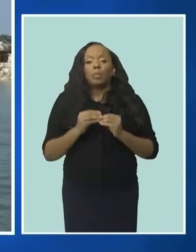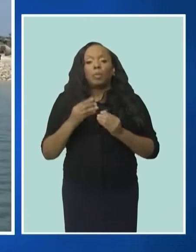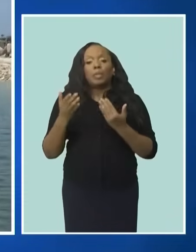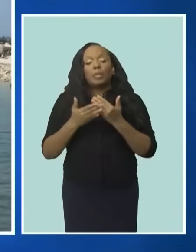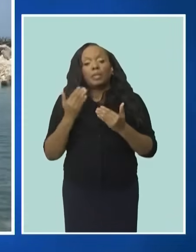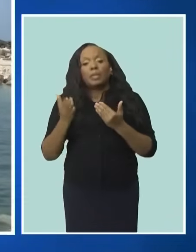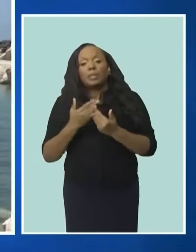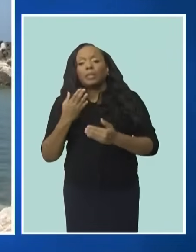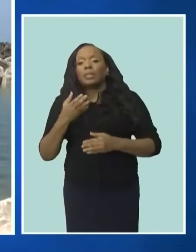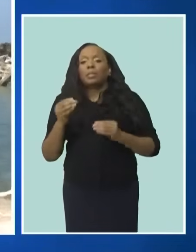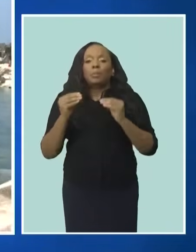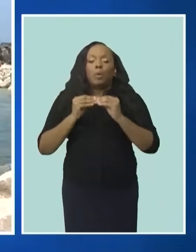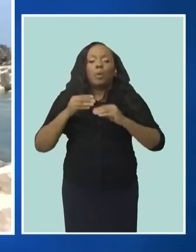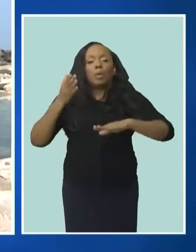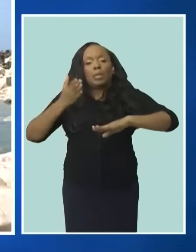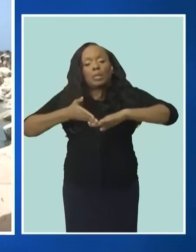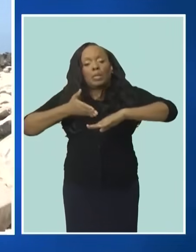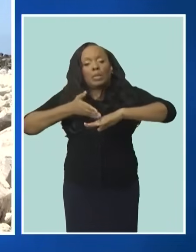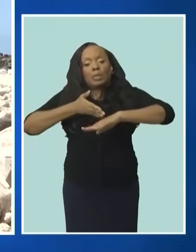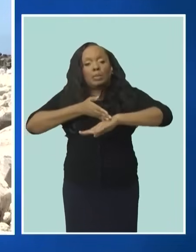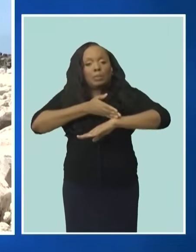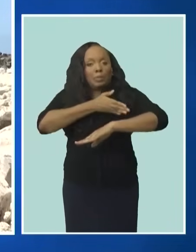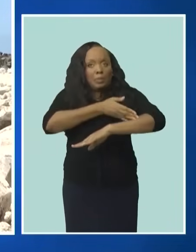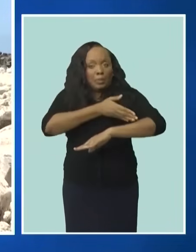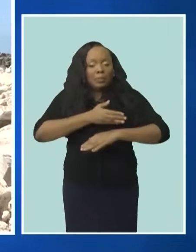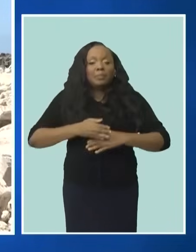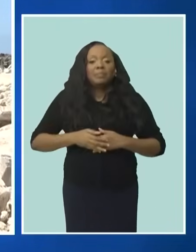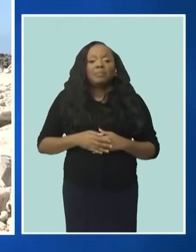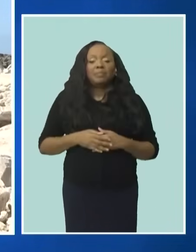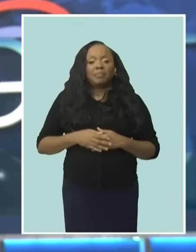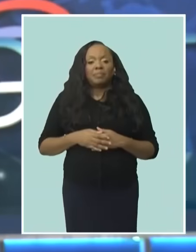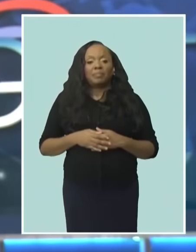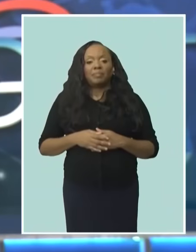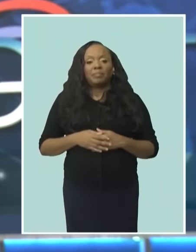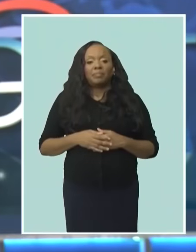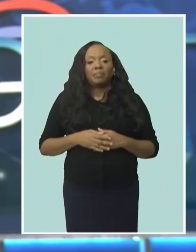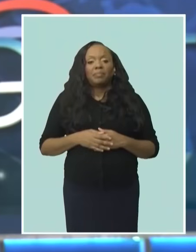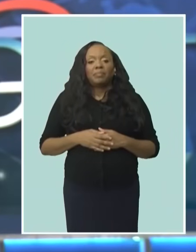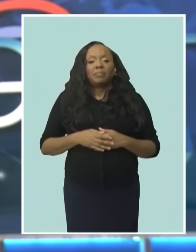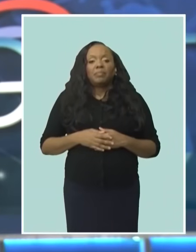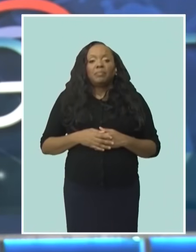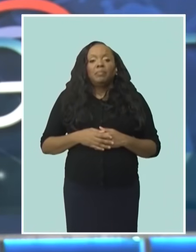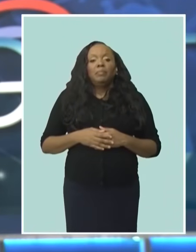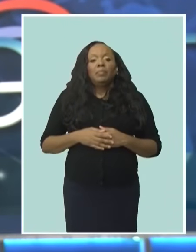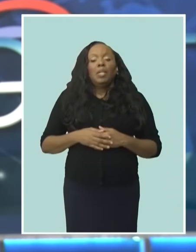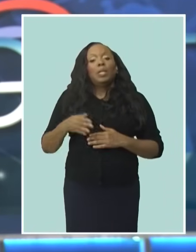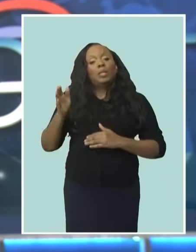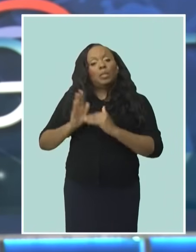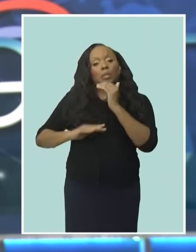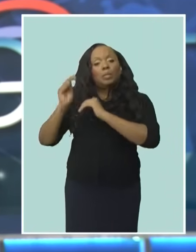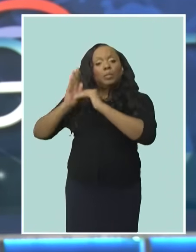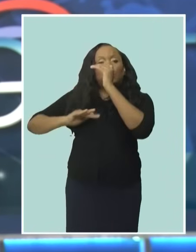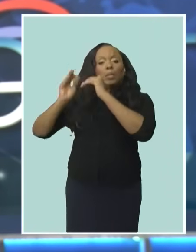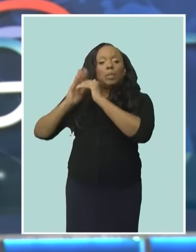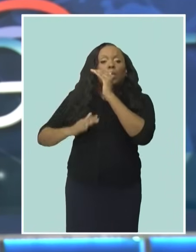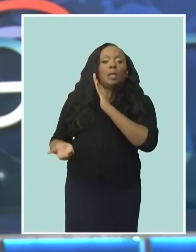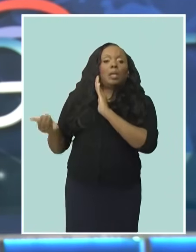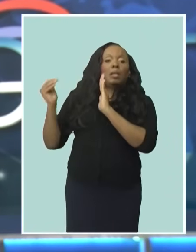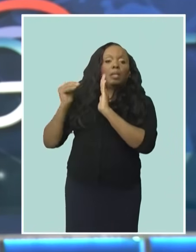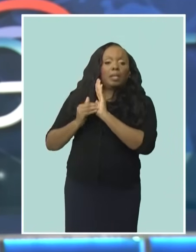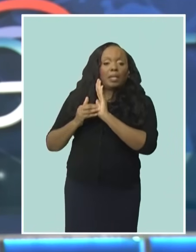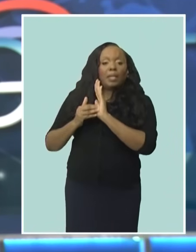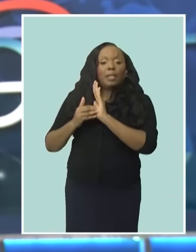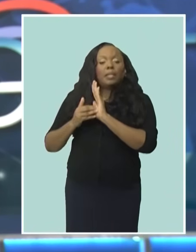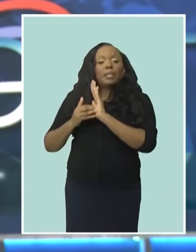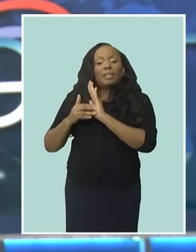the sector. Anesta Henry, CBC News. Reconstruction of the breakwater at the Bridgetown Fisheries Complex